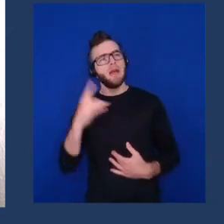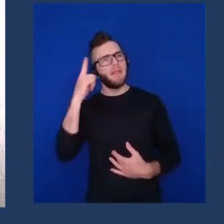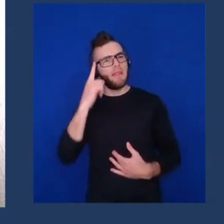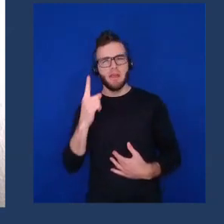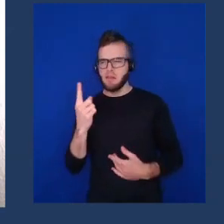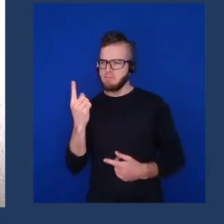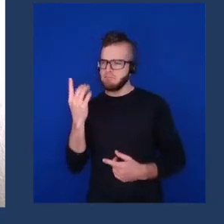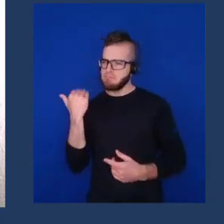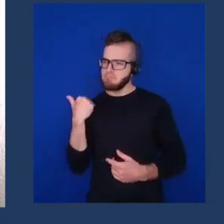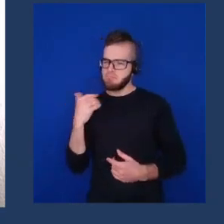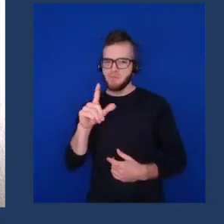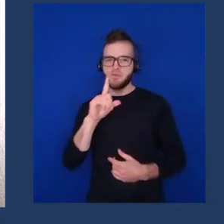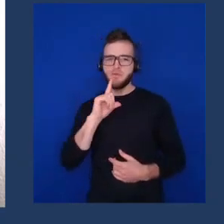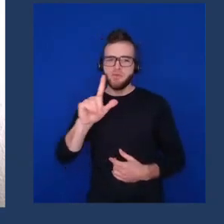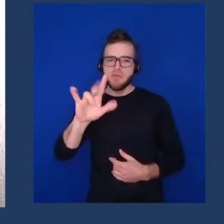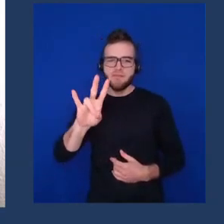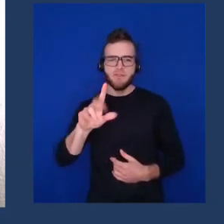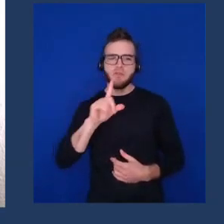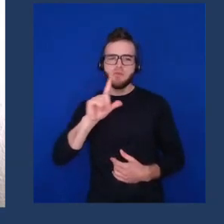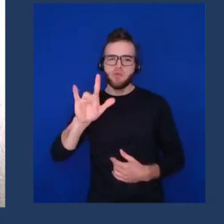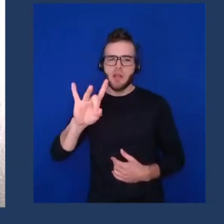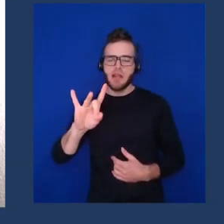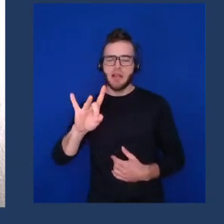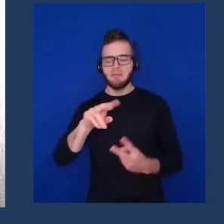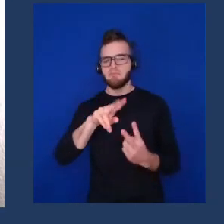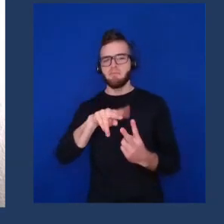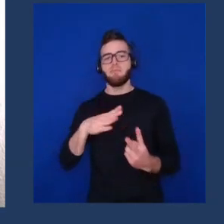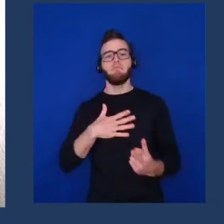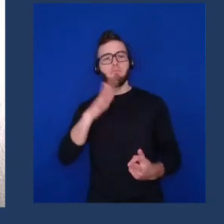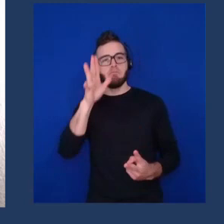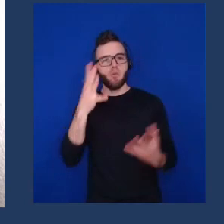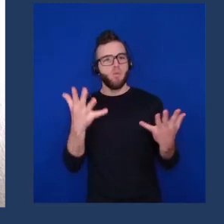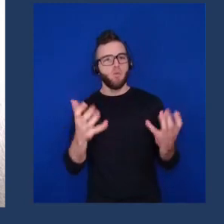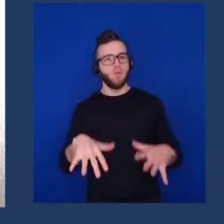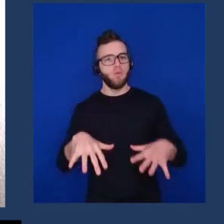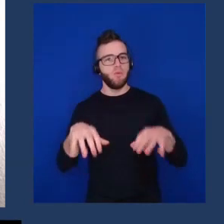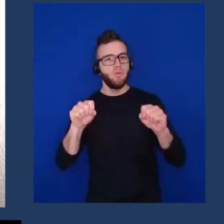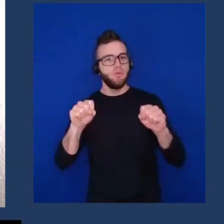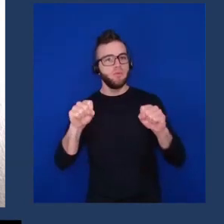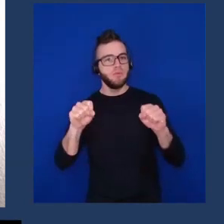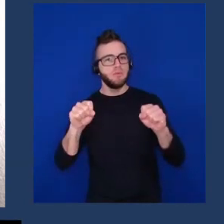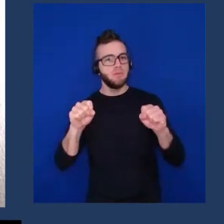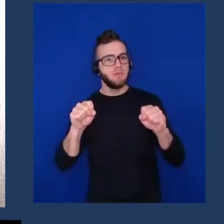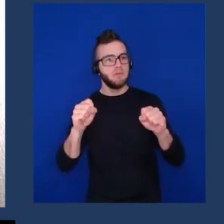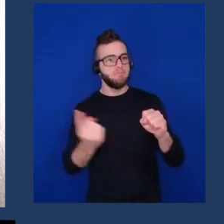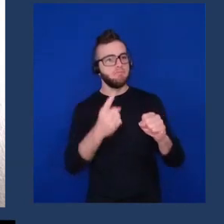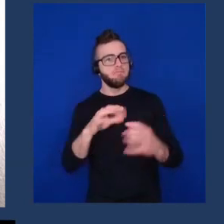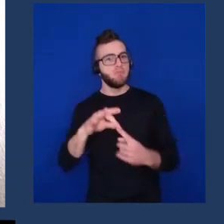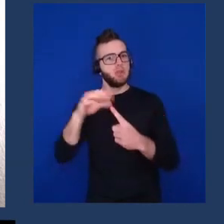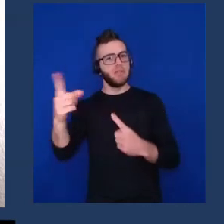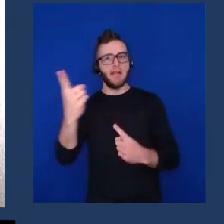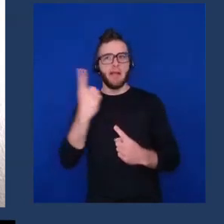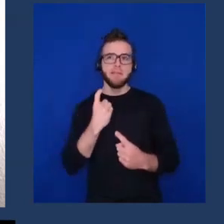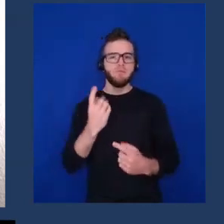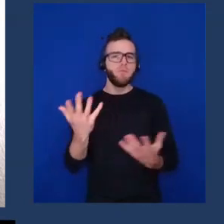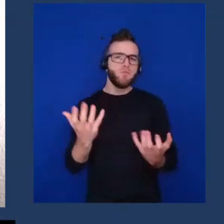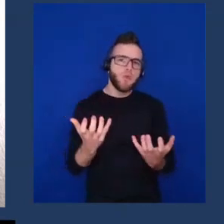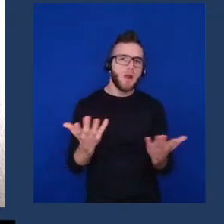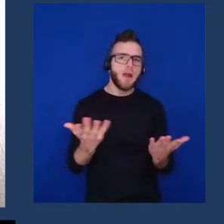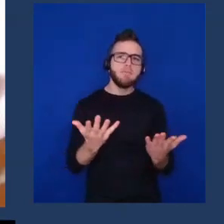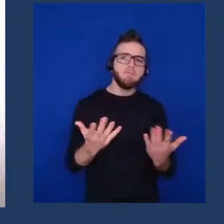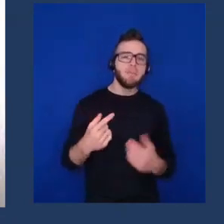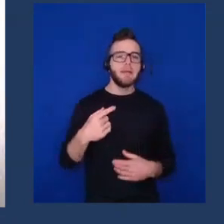My mom wanted to, do something special, and she was asking me what I wanted. And growing up, our family was very big into like